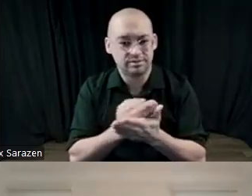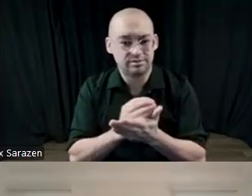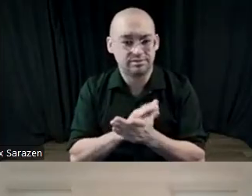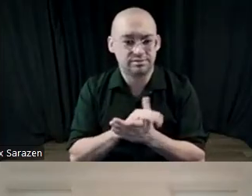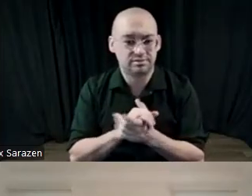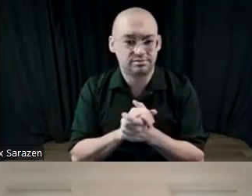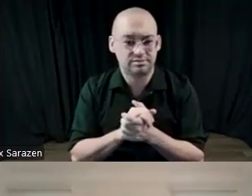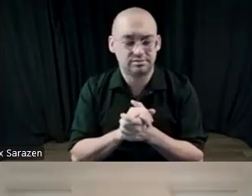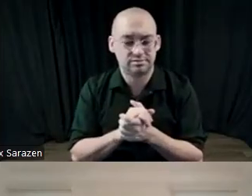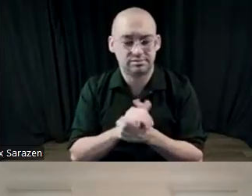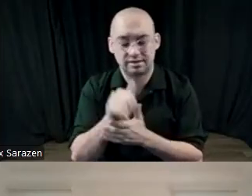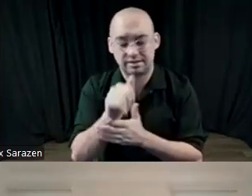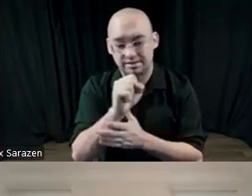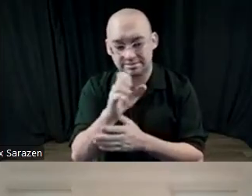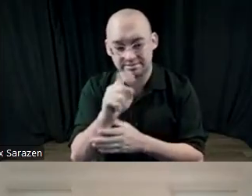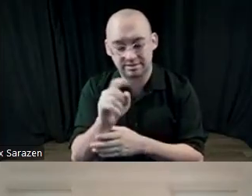assets or